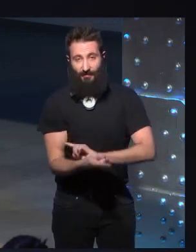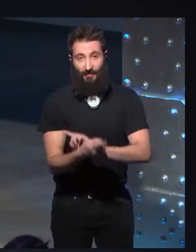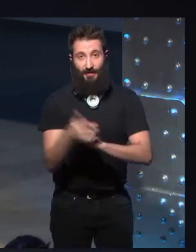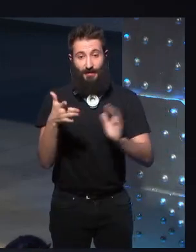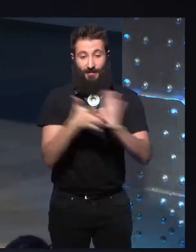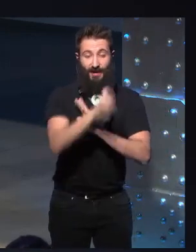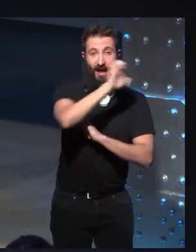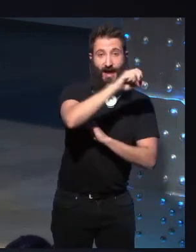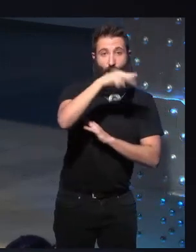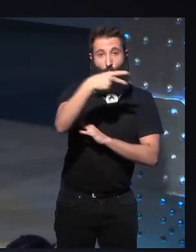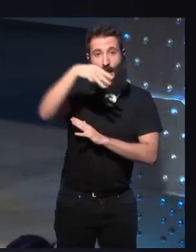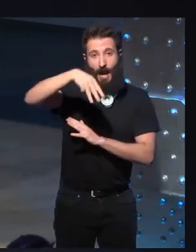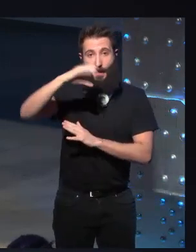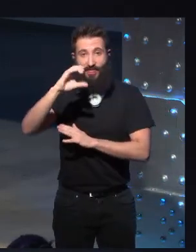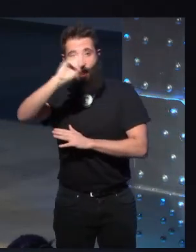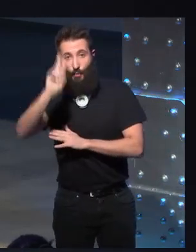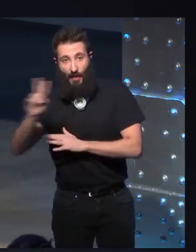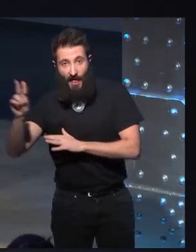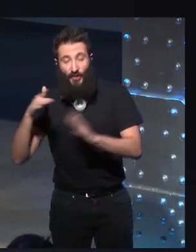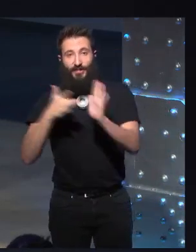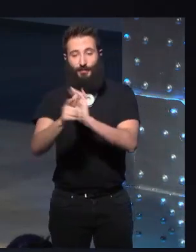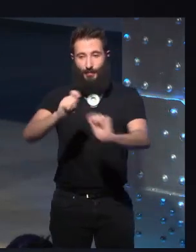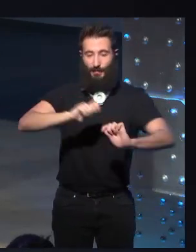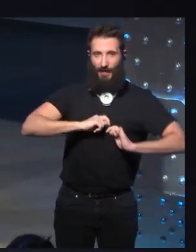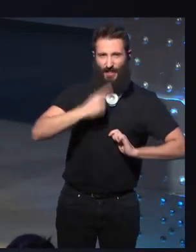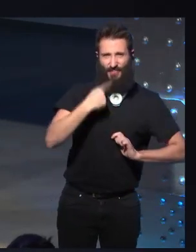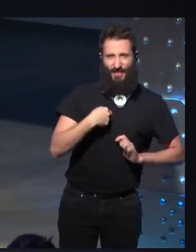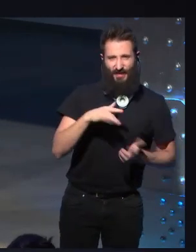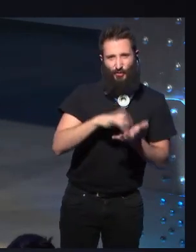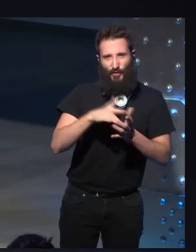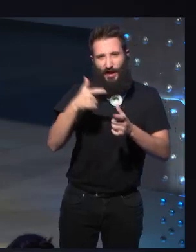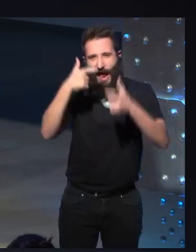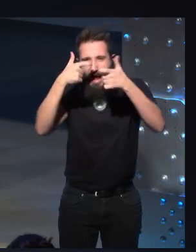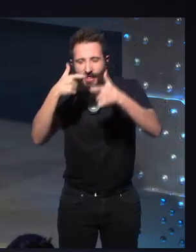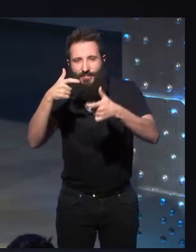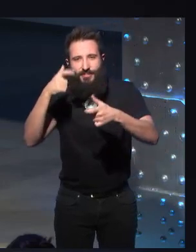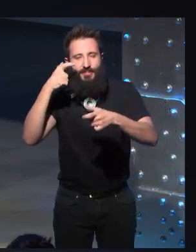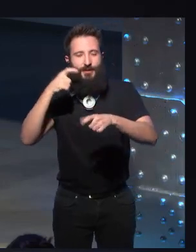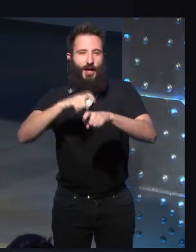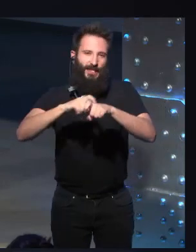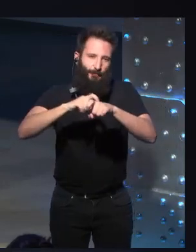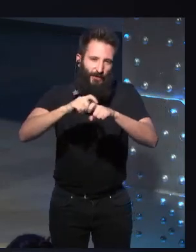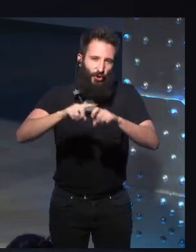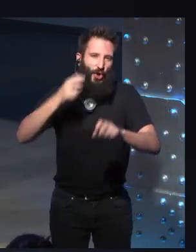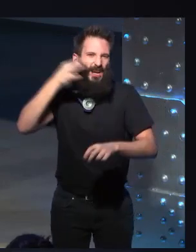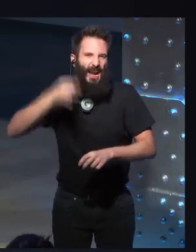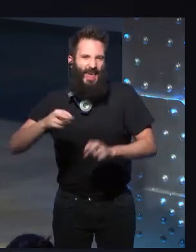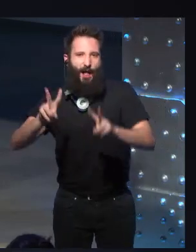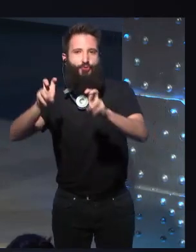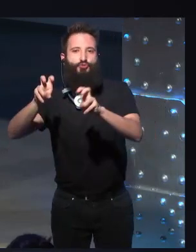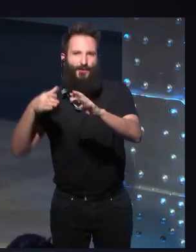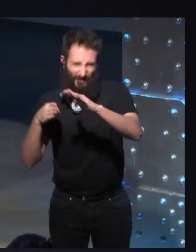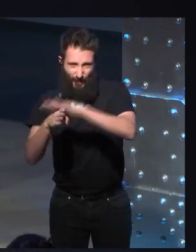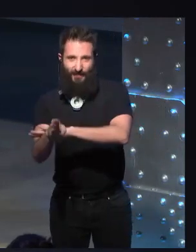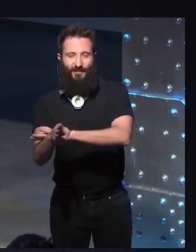tells you that you're entering in a new realm of reality. It is, again, pretty nice. Well